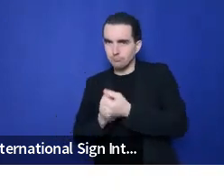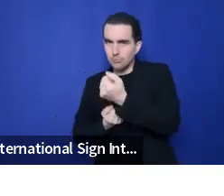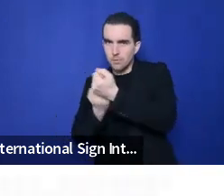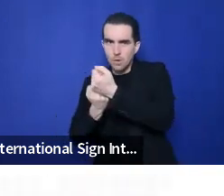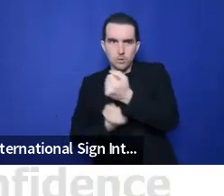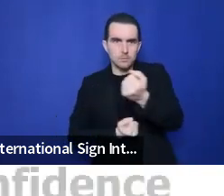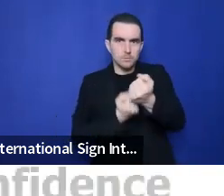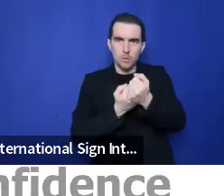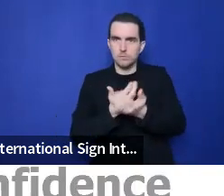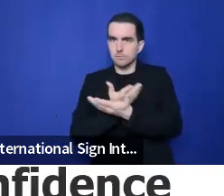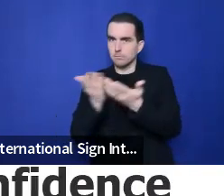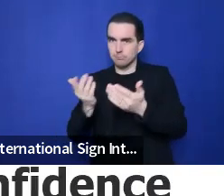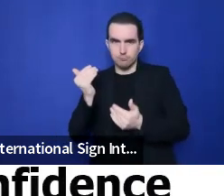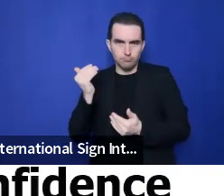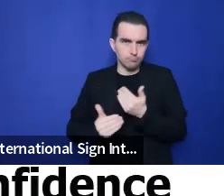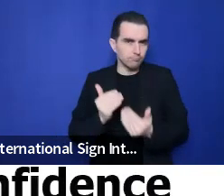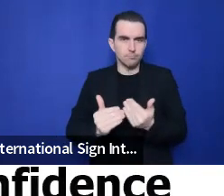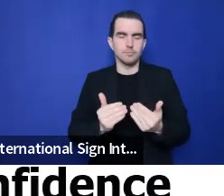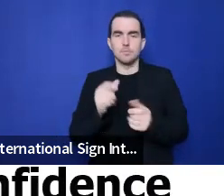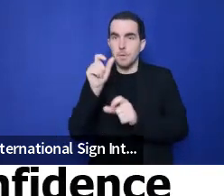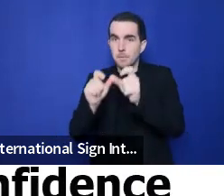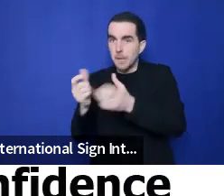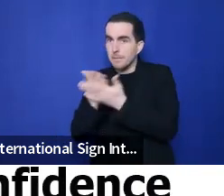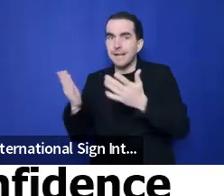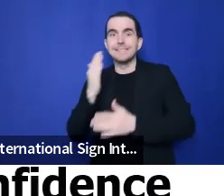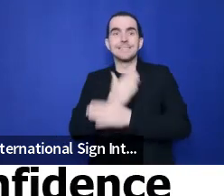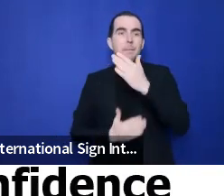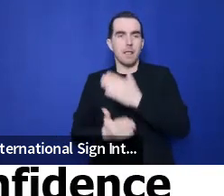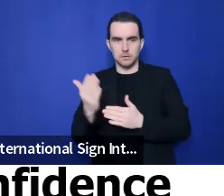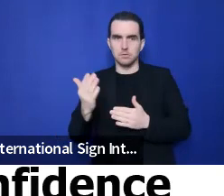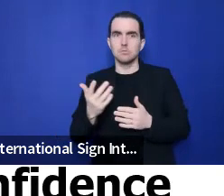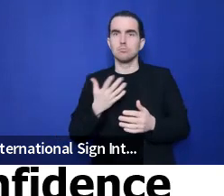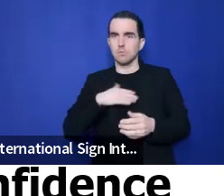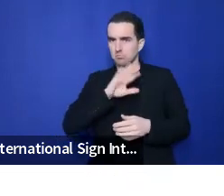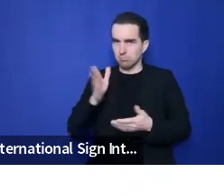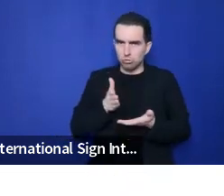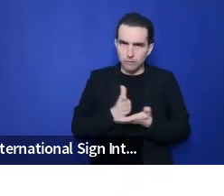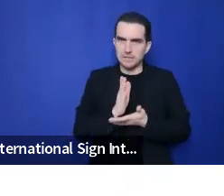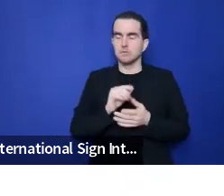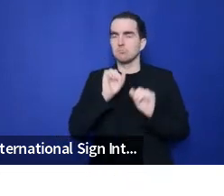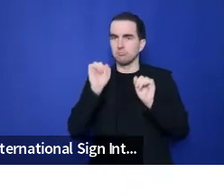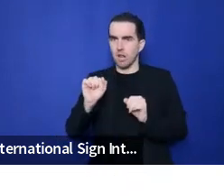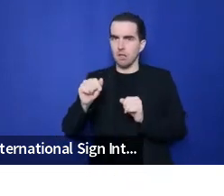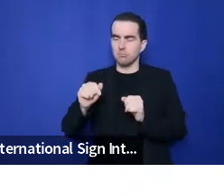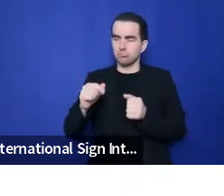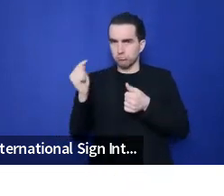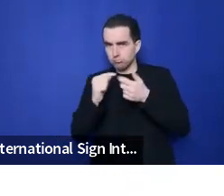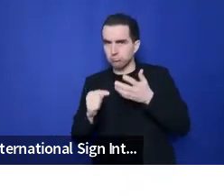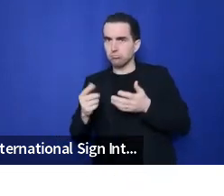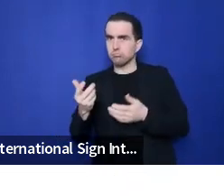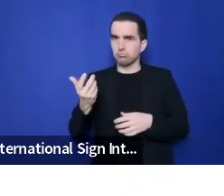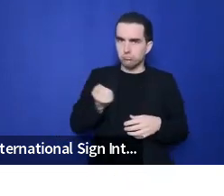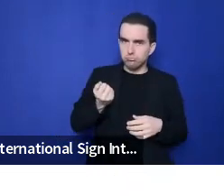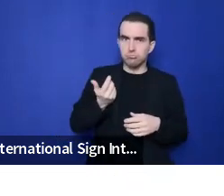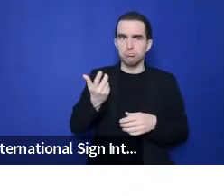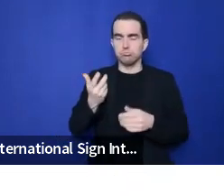and rights. And this is the benefits, multiple benefits of the clubs. So how do the